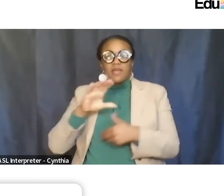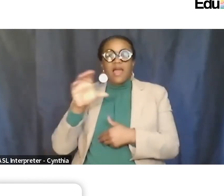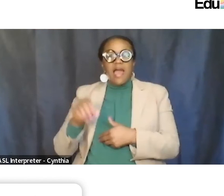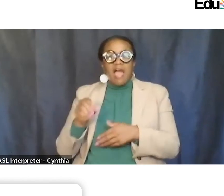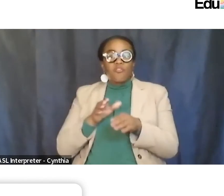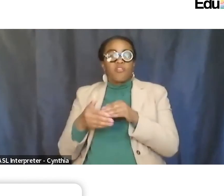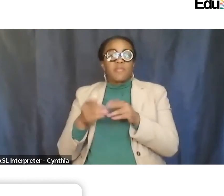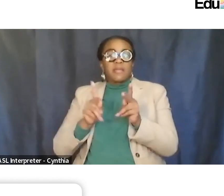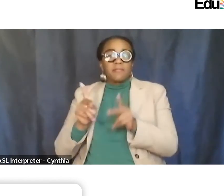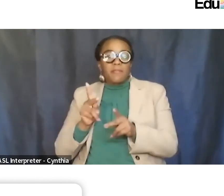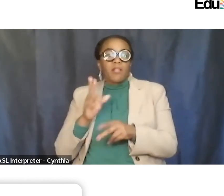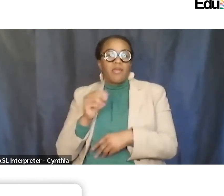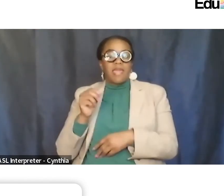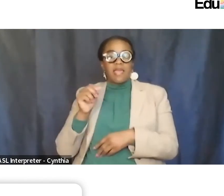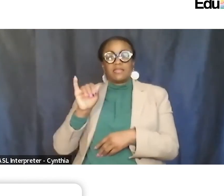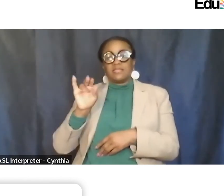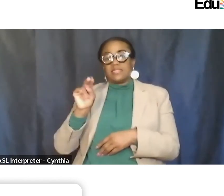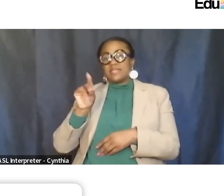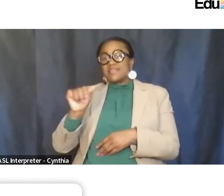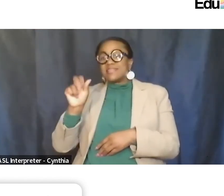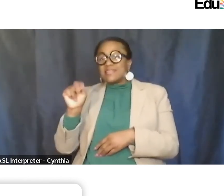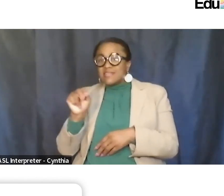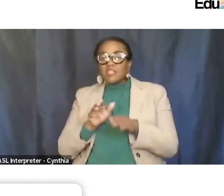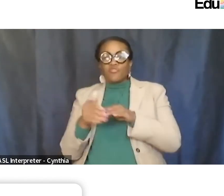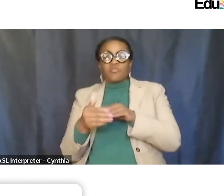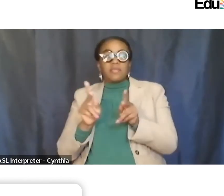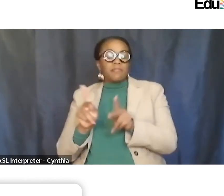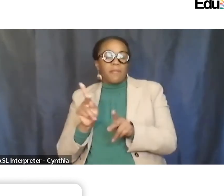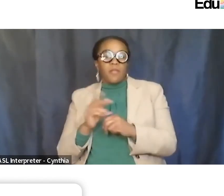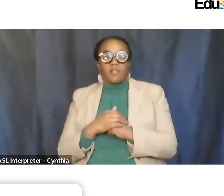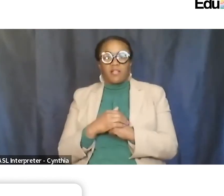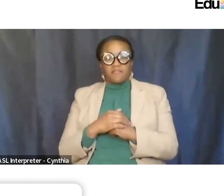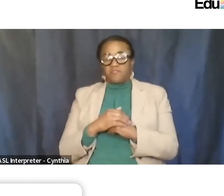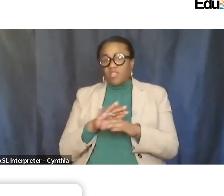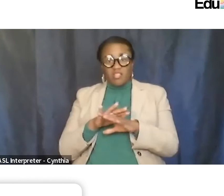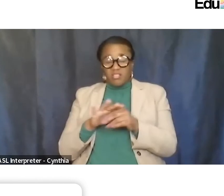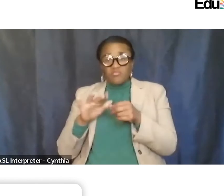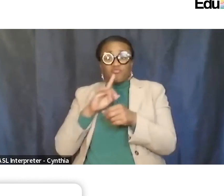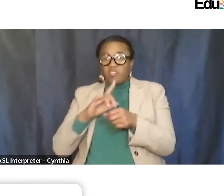Afro-Caribbean people and Indian Caribbean people. And the entire